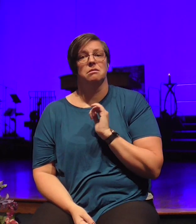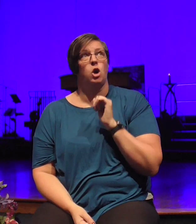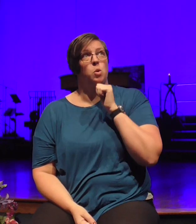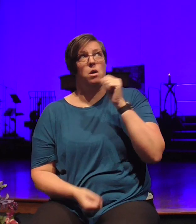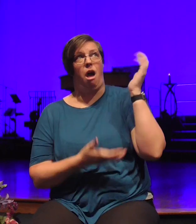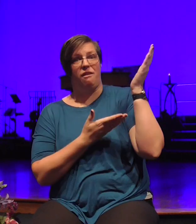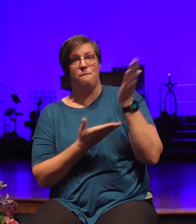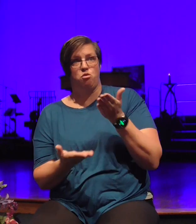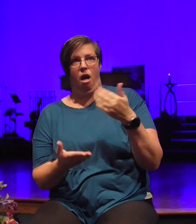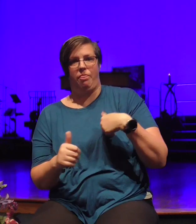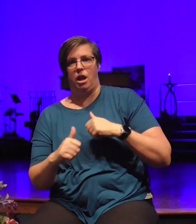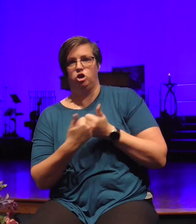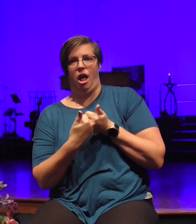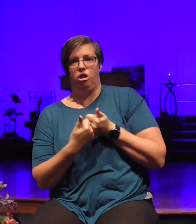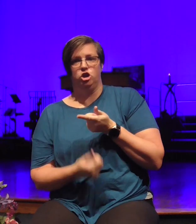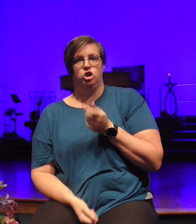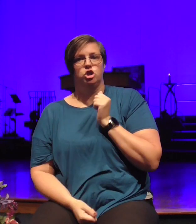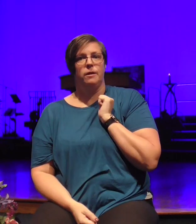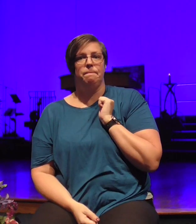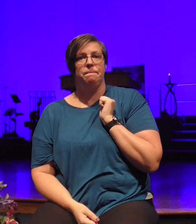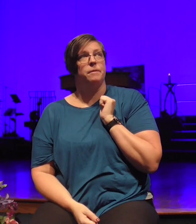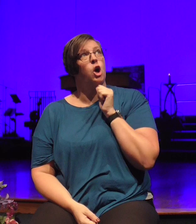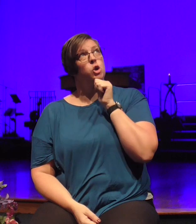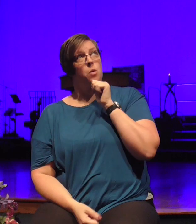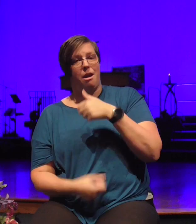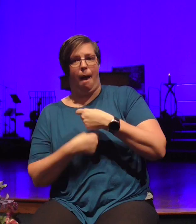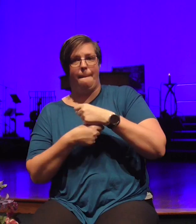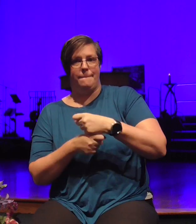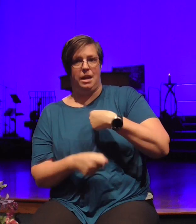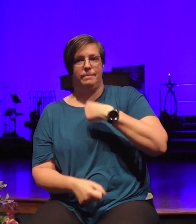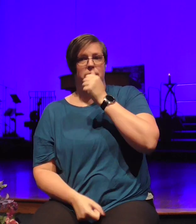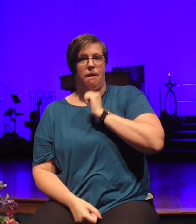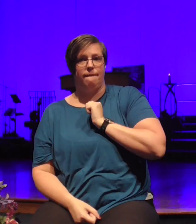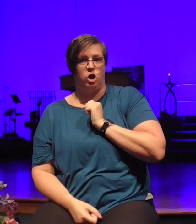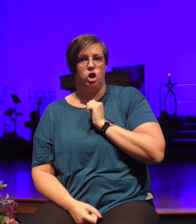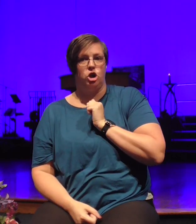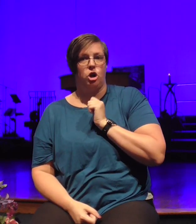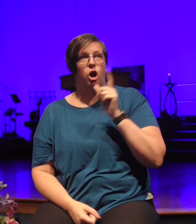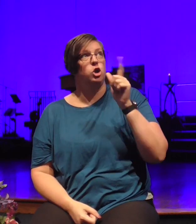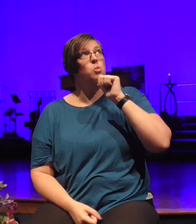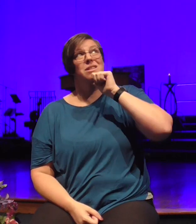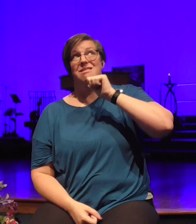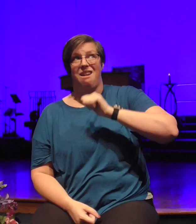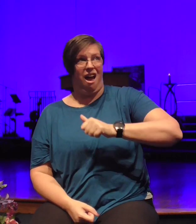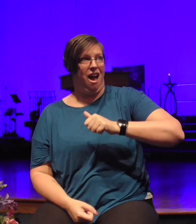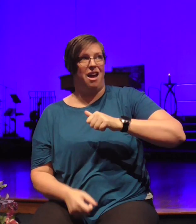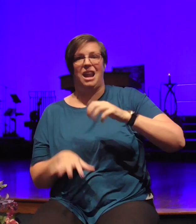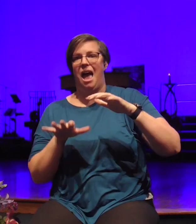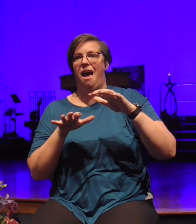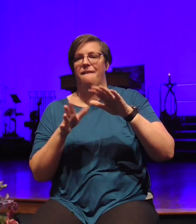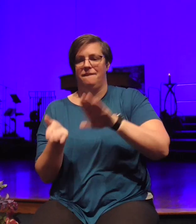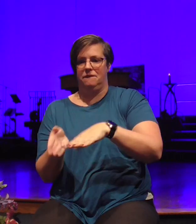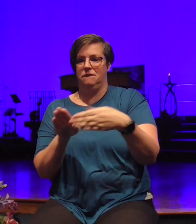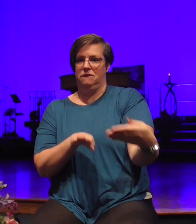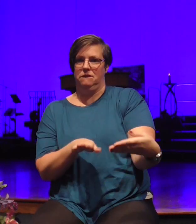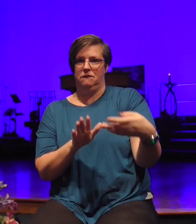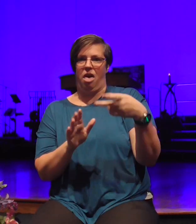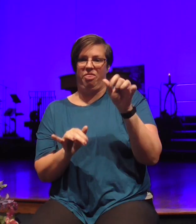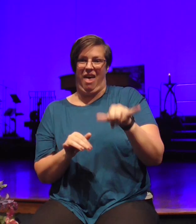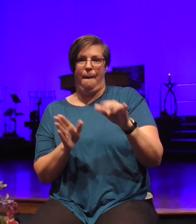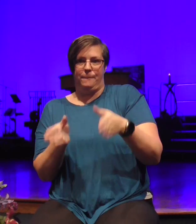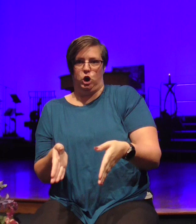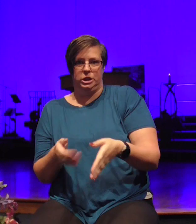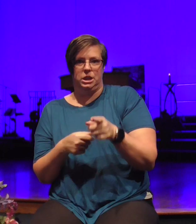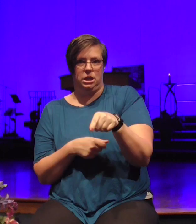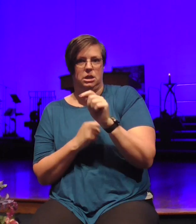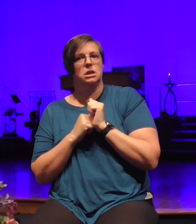this challenge into my life. You wouldn't make me suffer like this. You wouldn't have taken that person away from me. You wouldn't have let